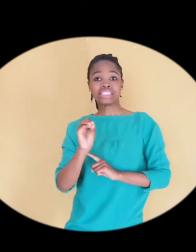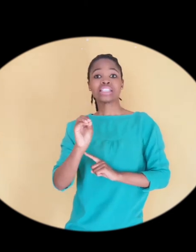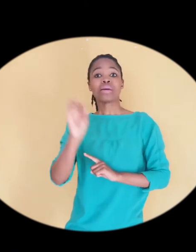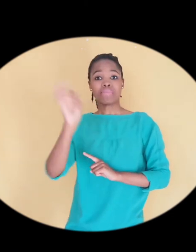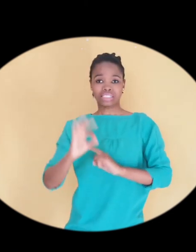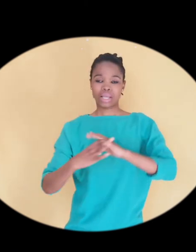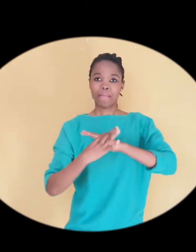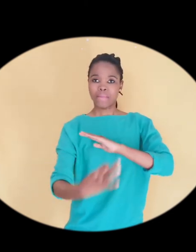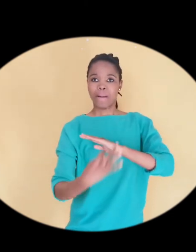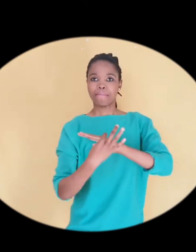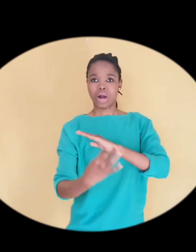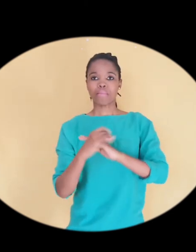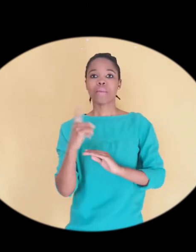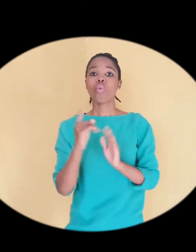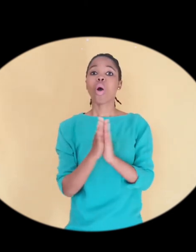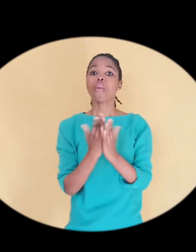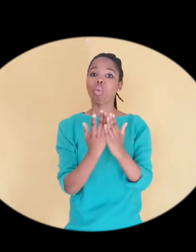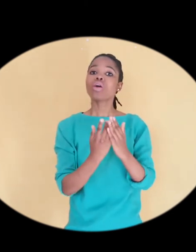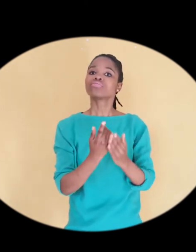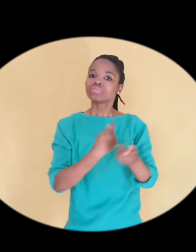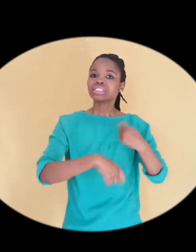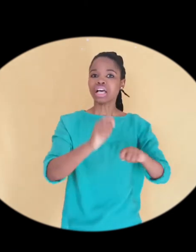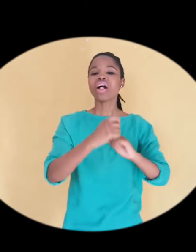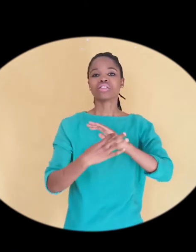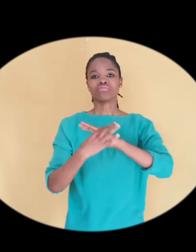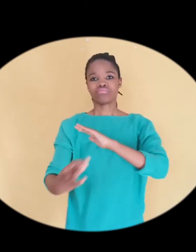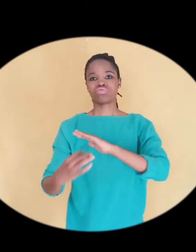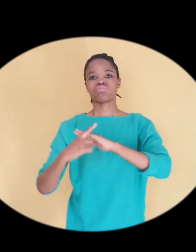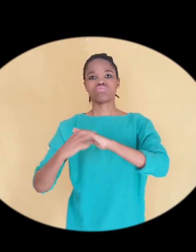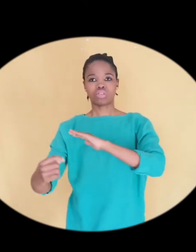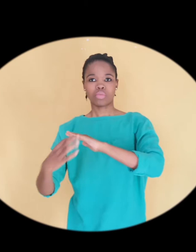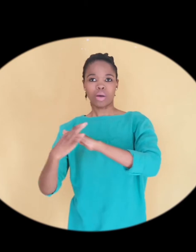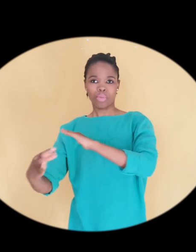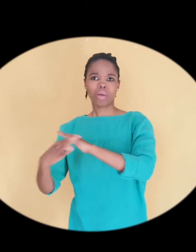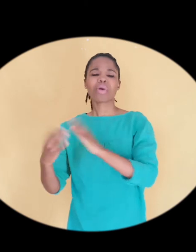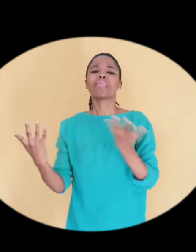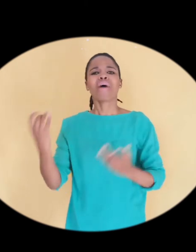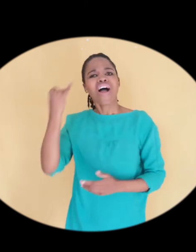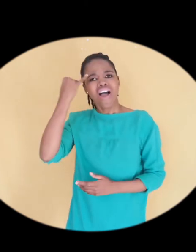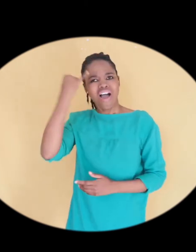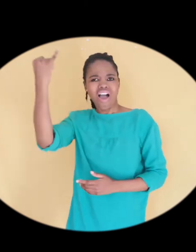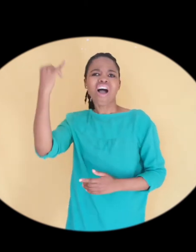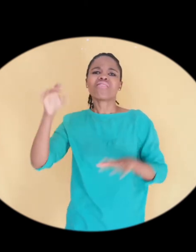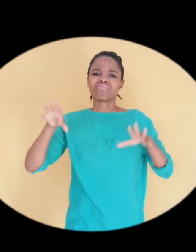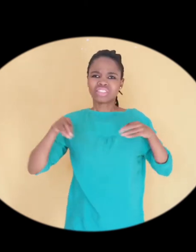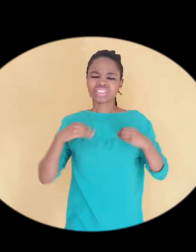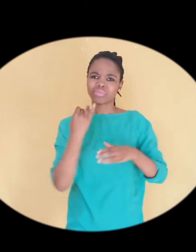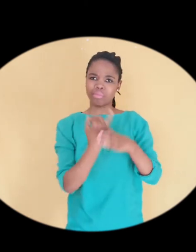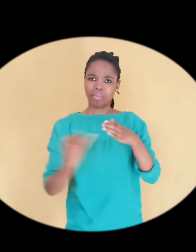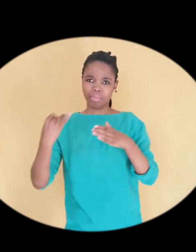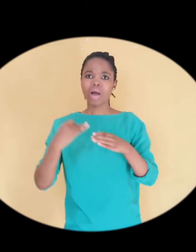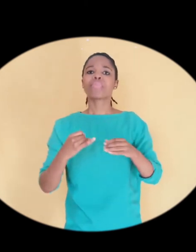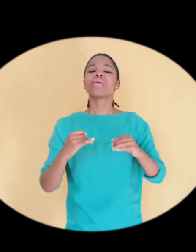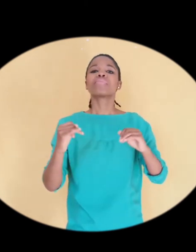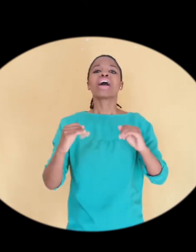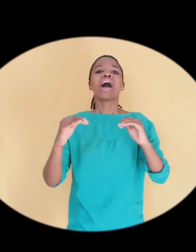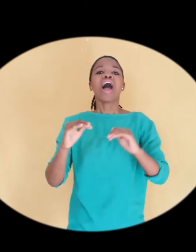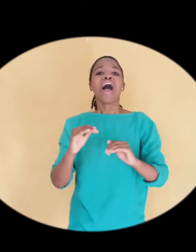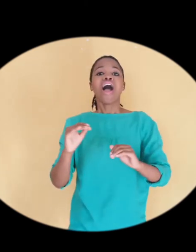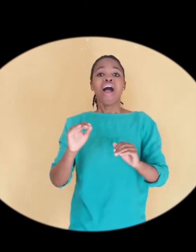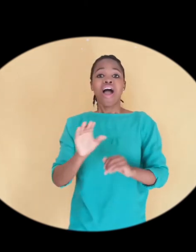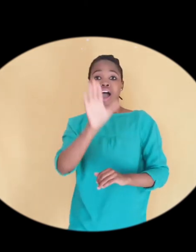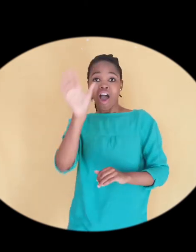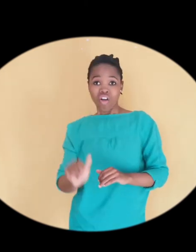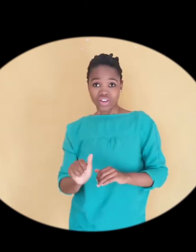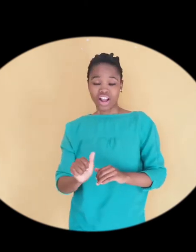right? Per book sold. Okay. And I mean, that's fine because anyway, everyone is independent. So bookstores like African